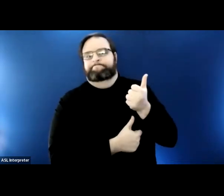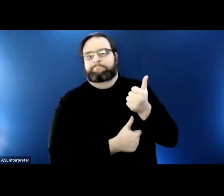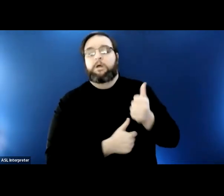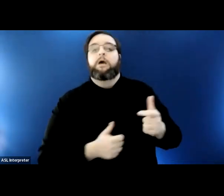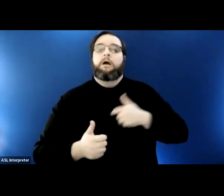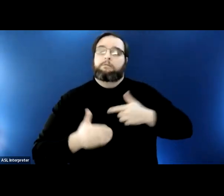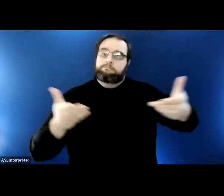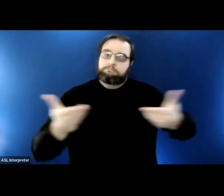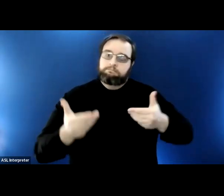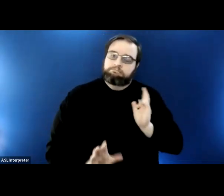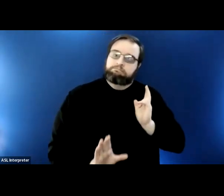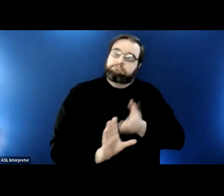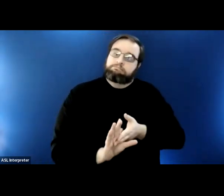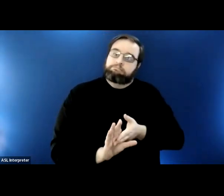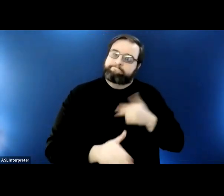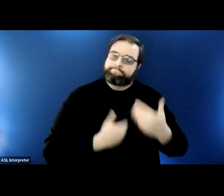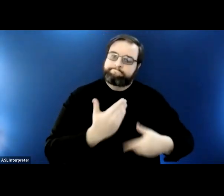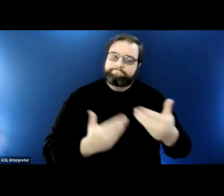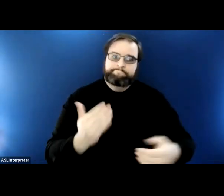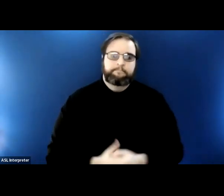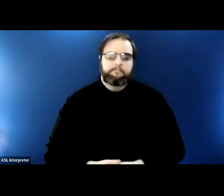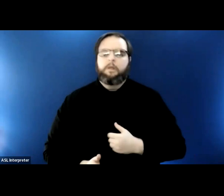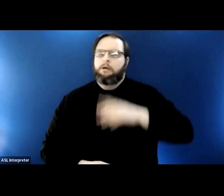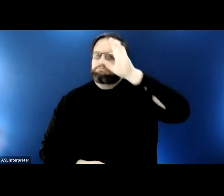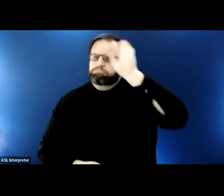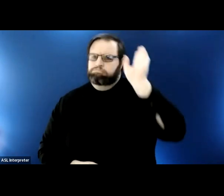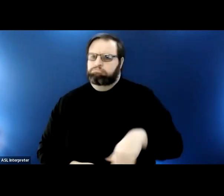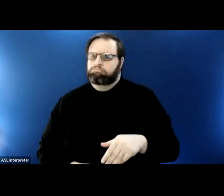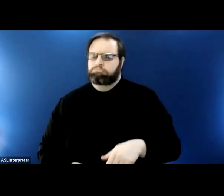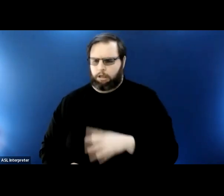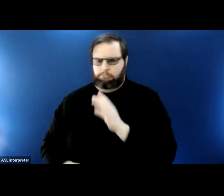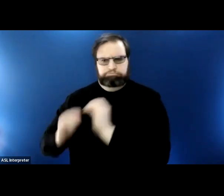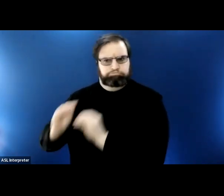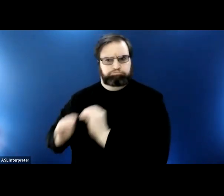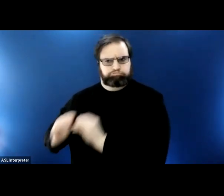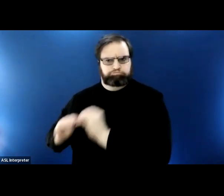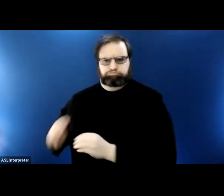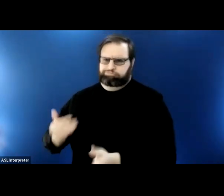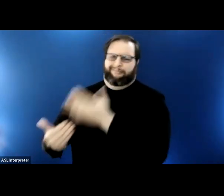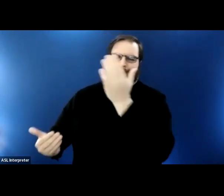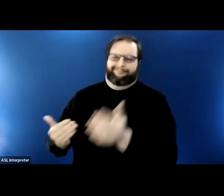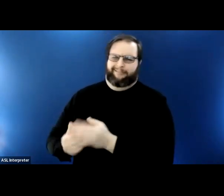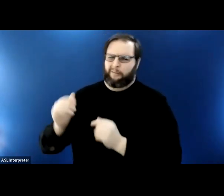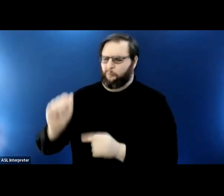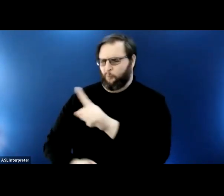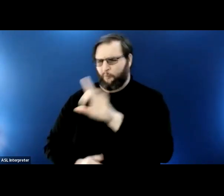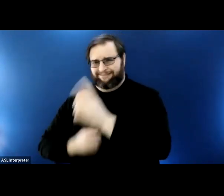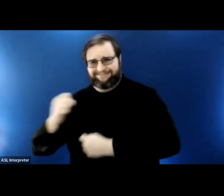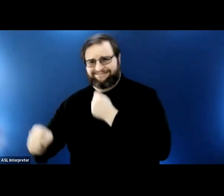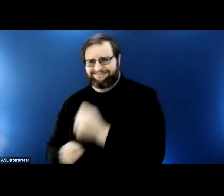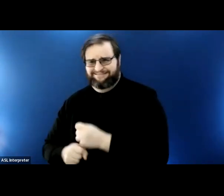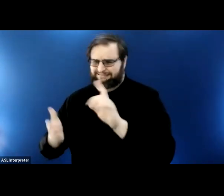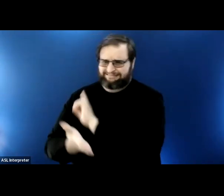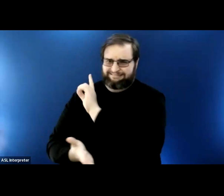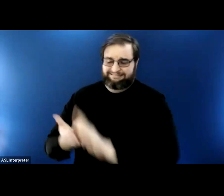me. Now, I'm under no illusion that we will fix over a century of systemic and historic discrimination,